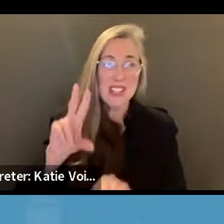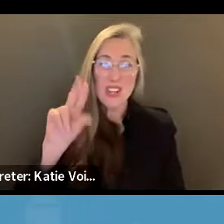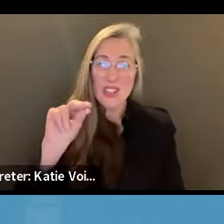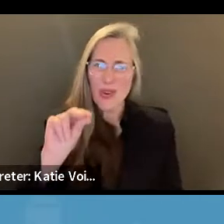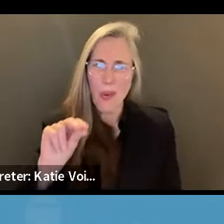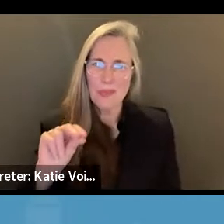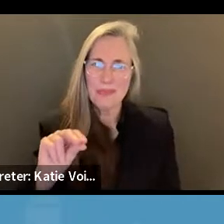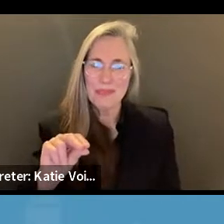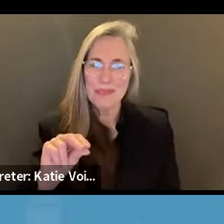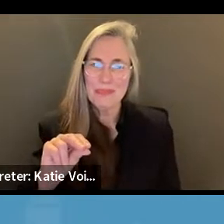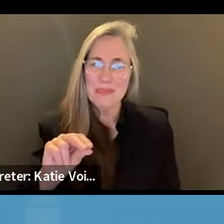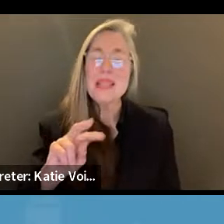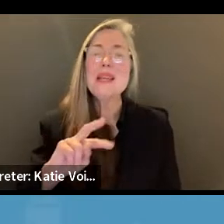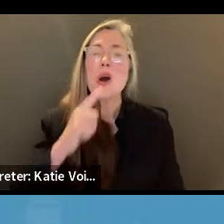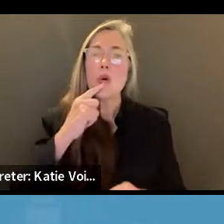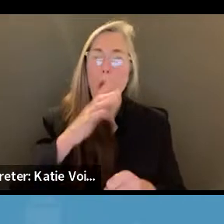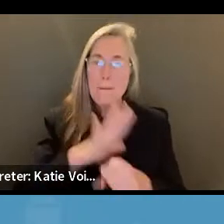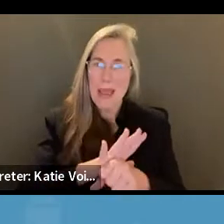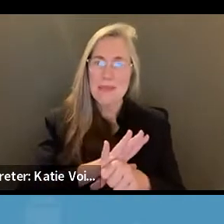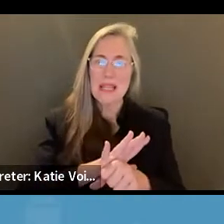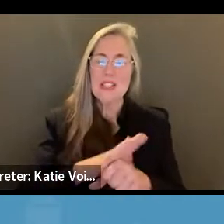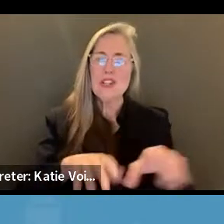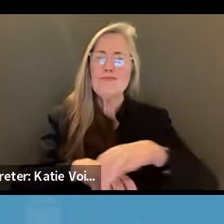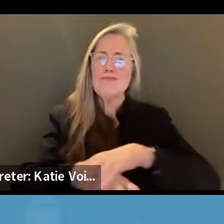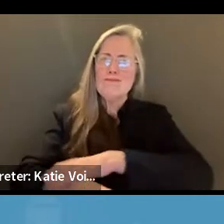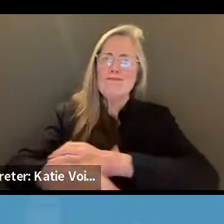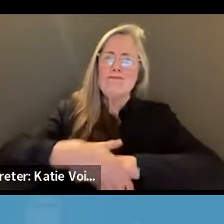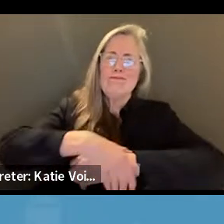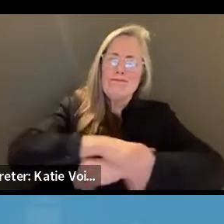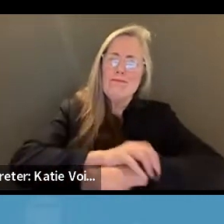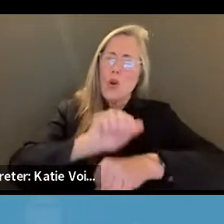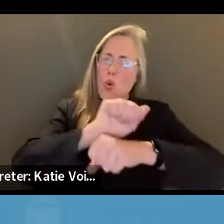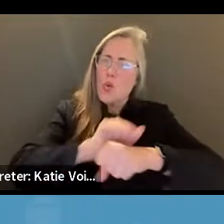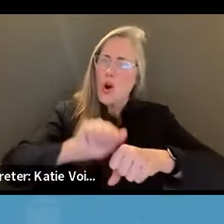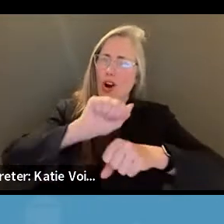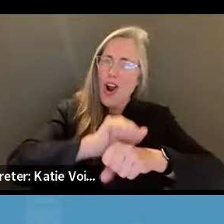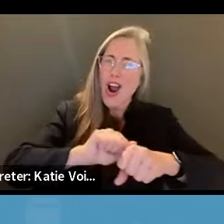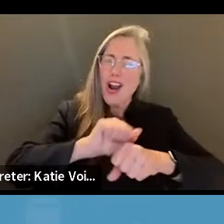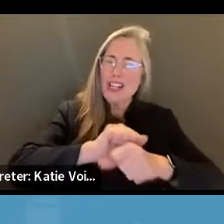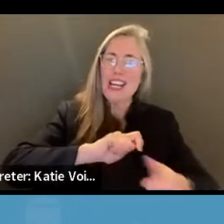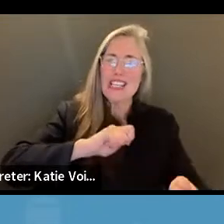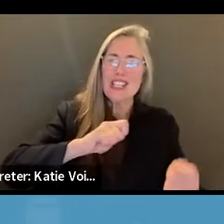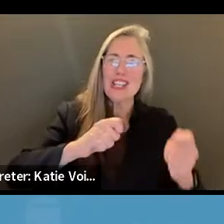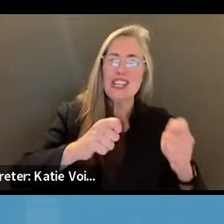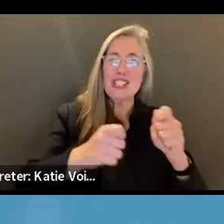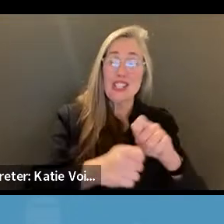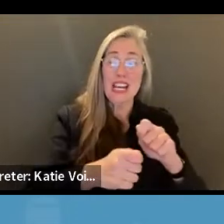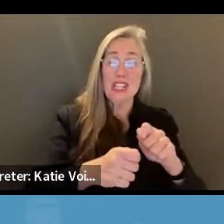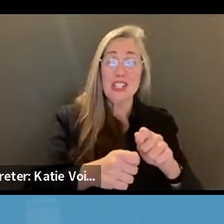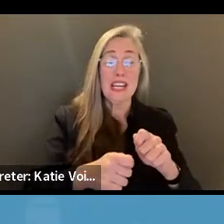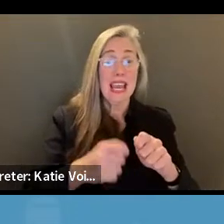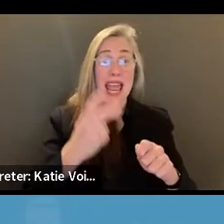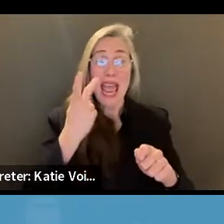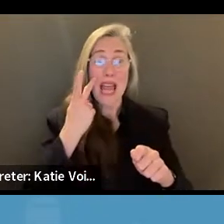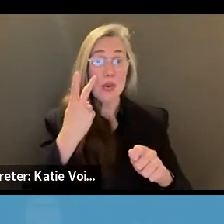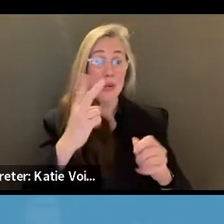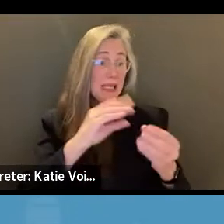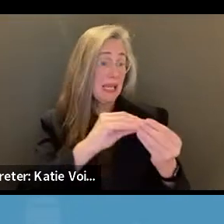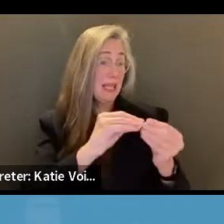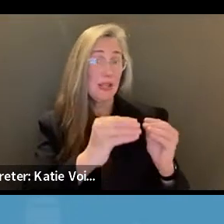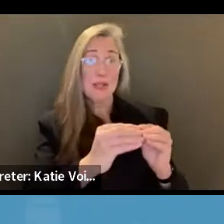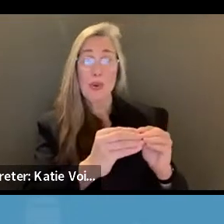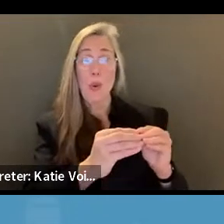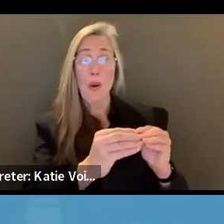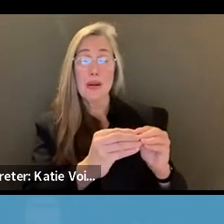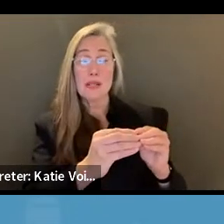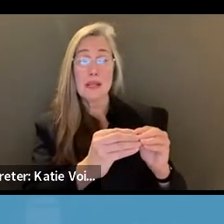That is the change that's going on at Santa Barbara Unified. And if we start to do that, the scores as we measure schools by, they will